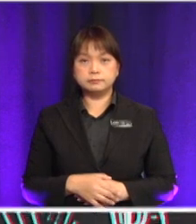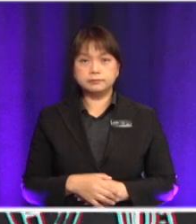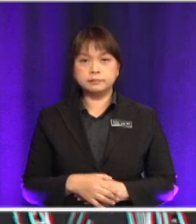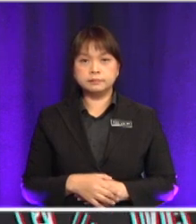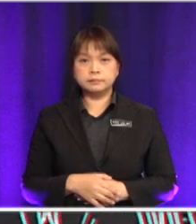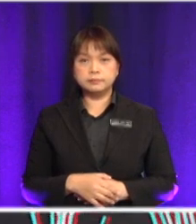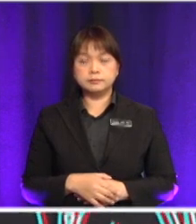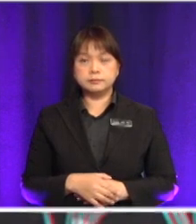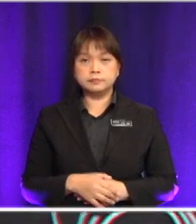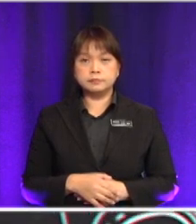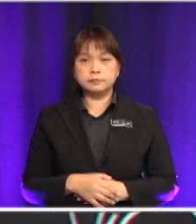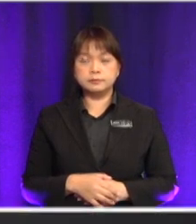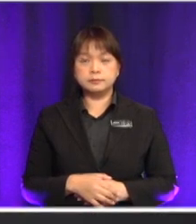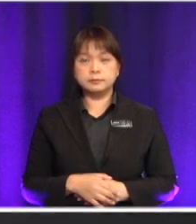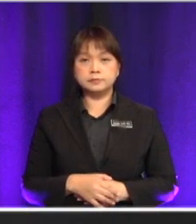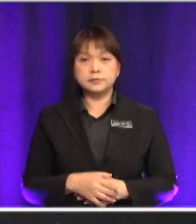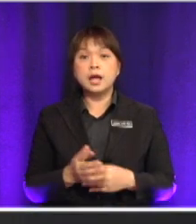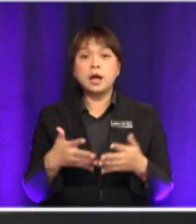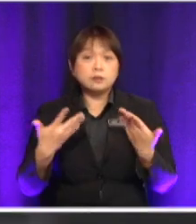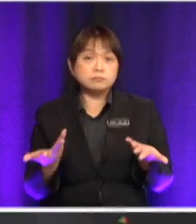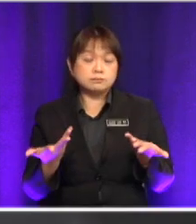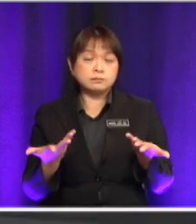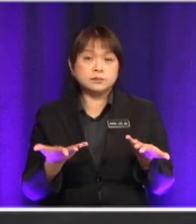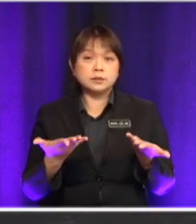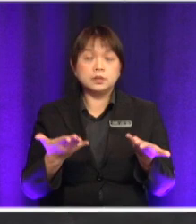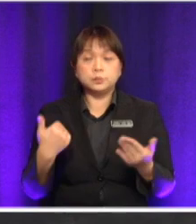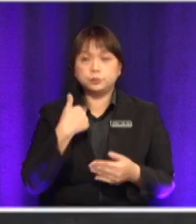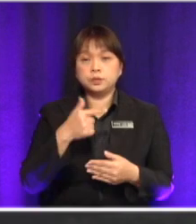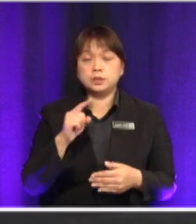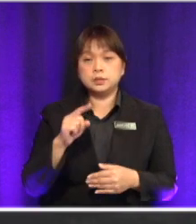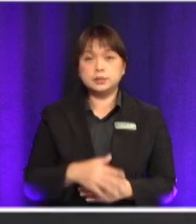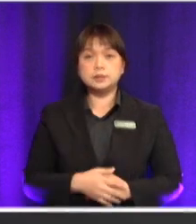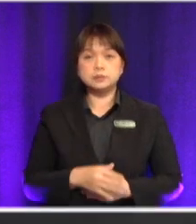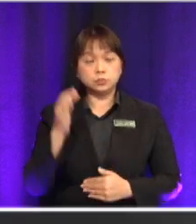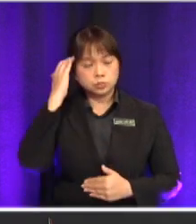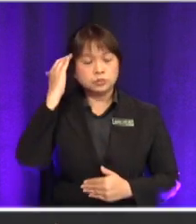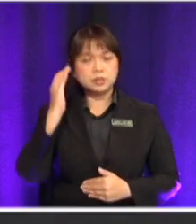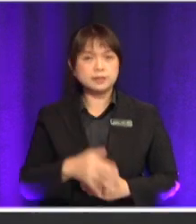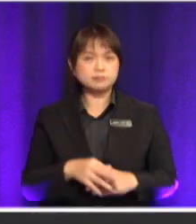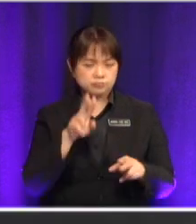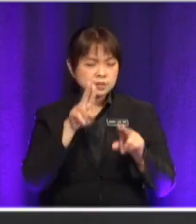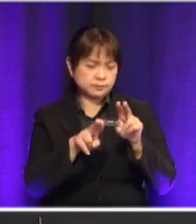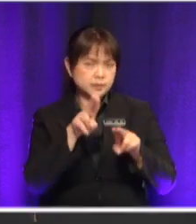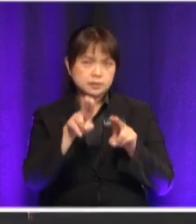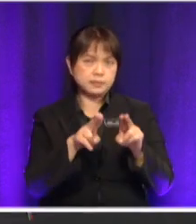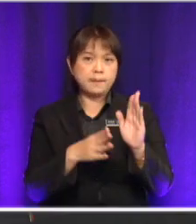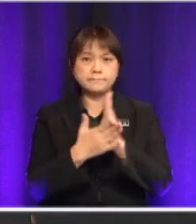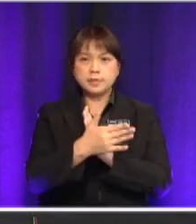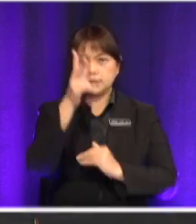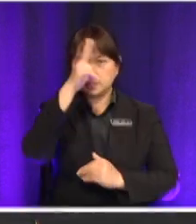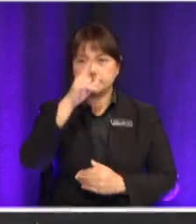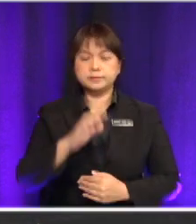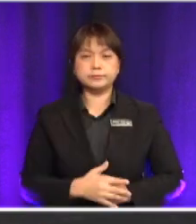on surveillance. How? We don't know because it's not mentioned in that paragraph. It's just mentioned that we are going to